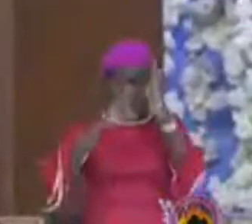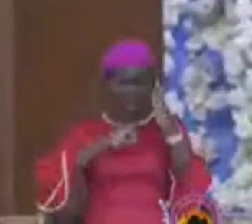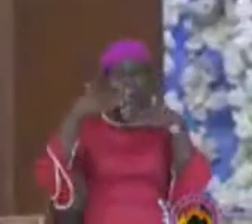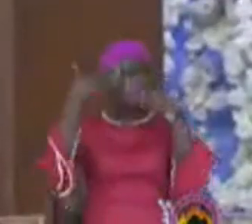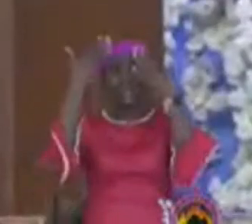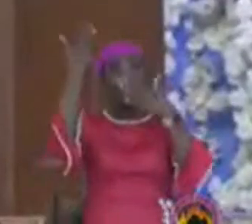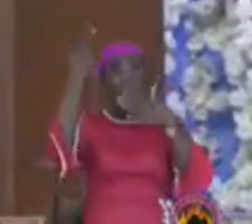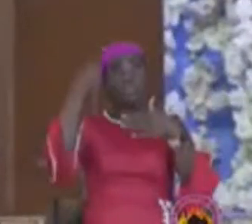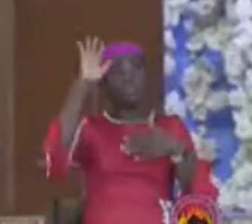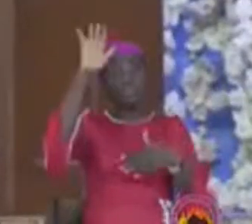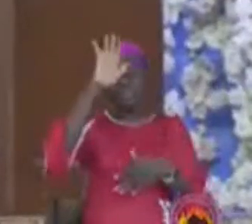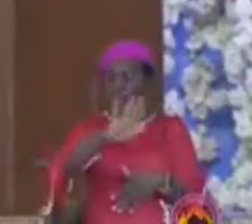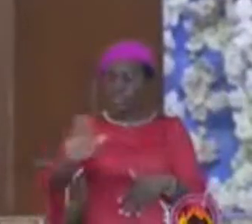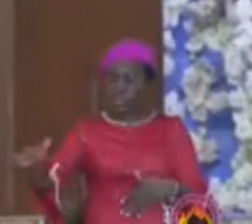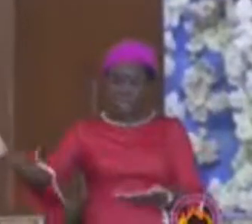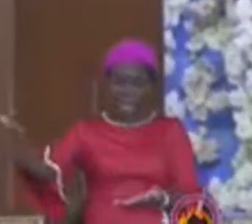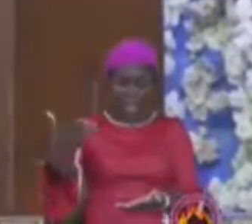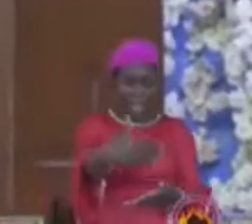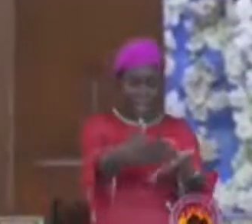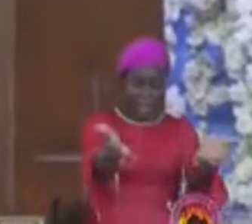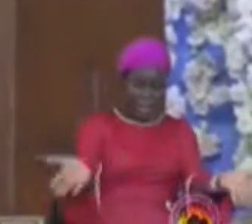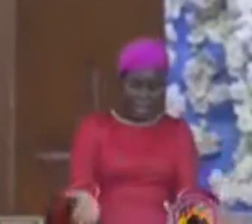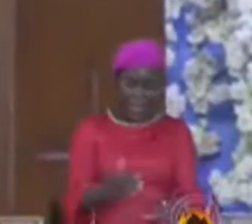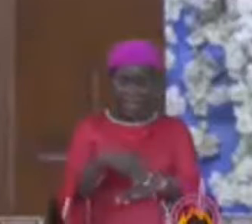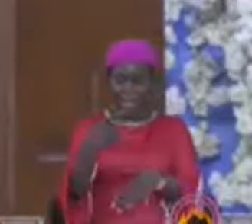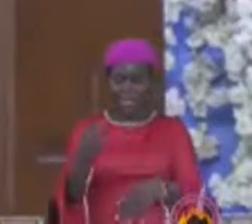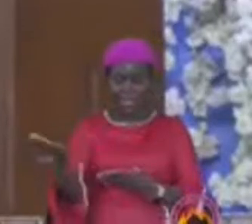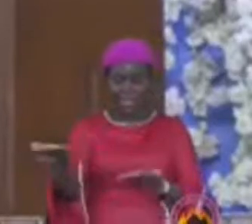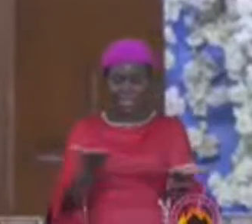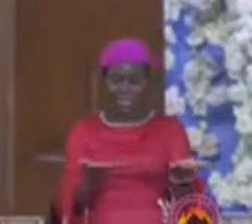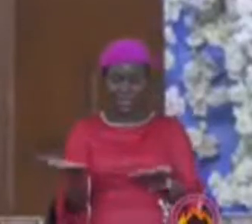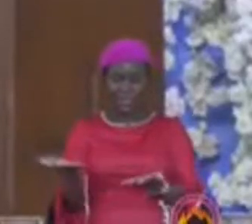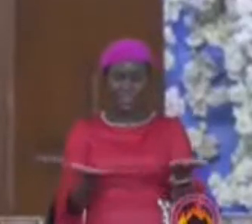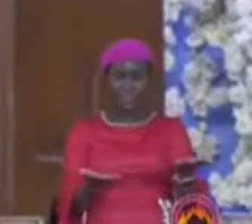For your children gathered here at this service.